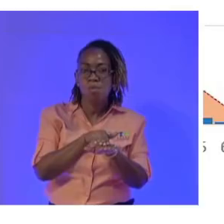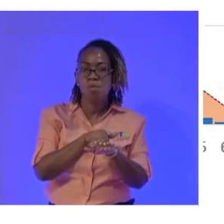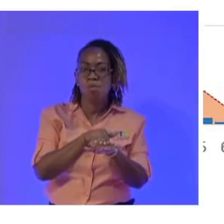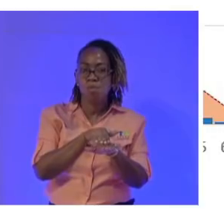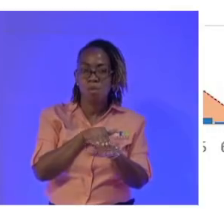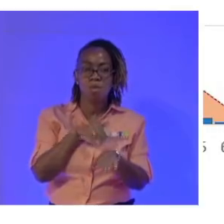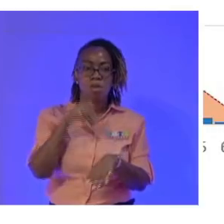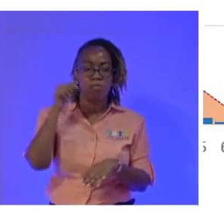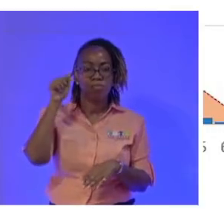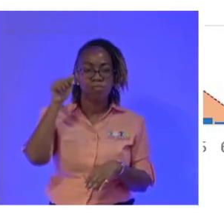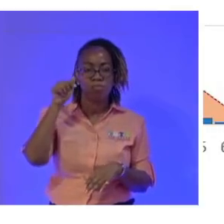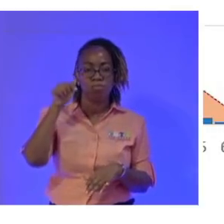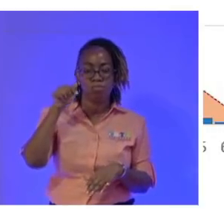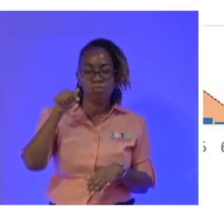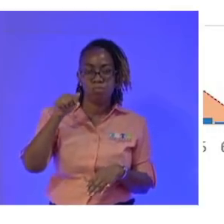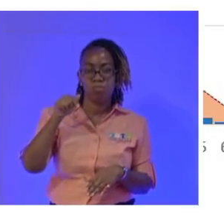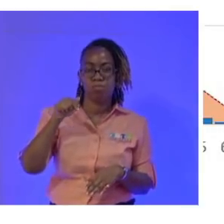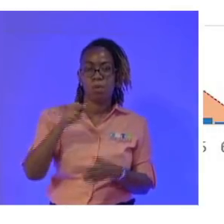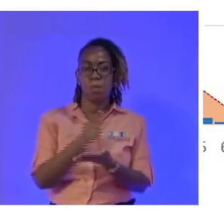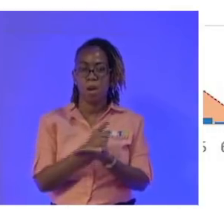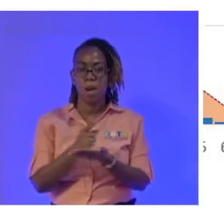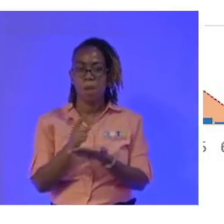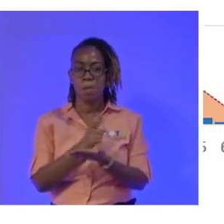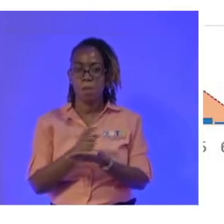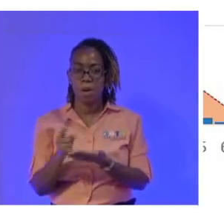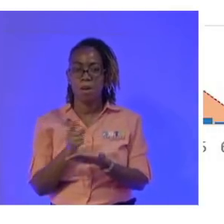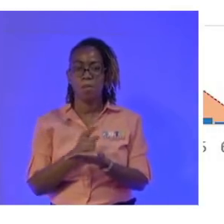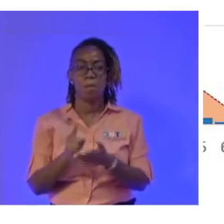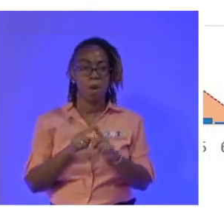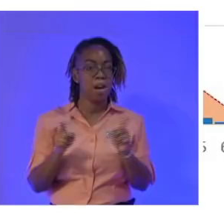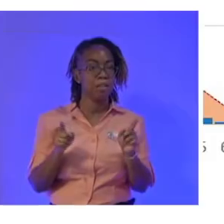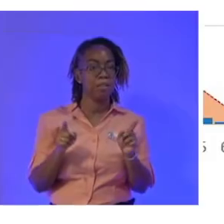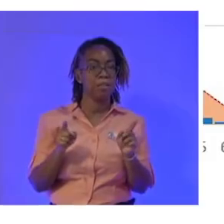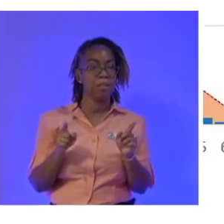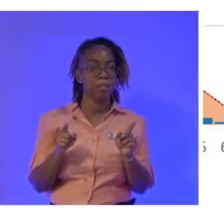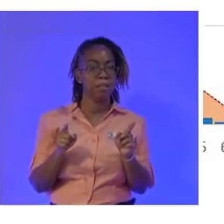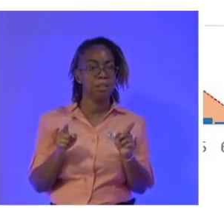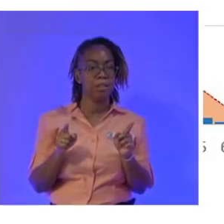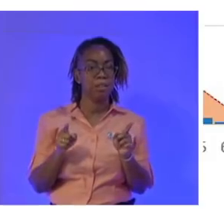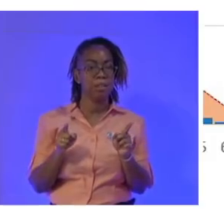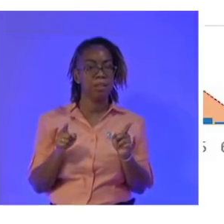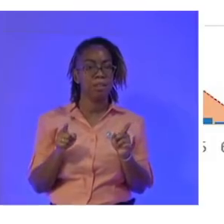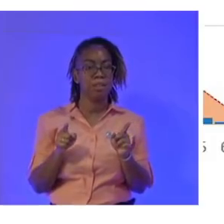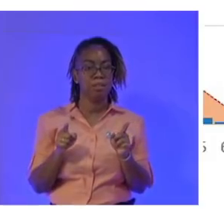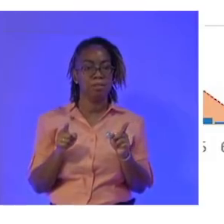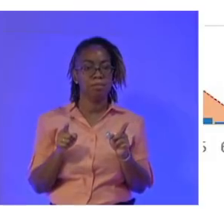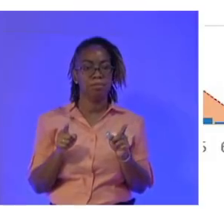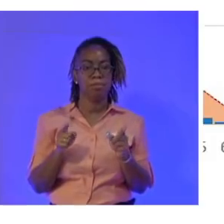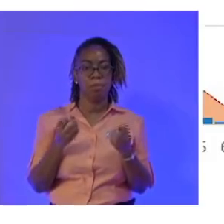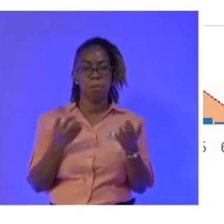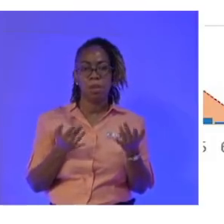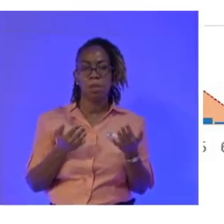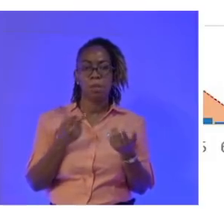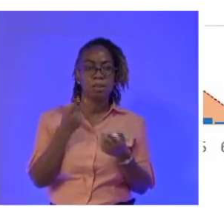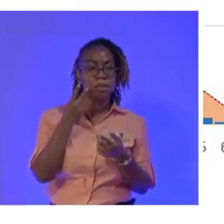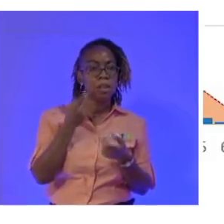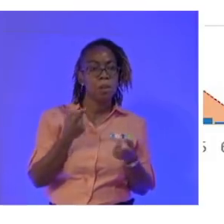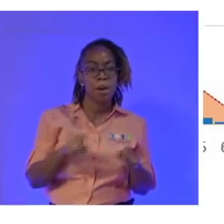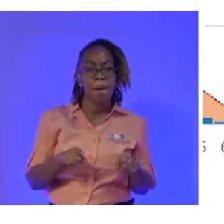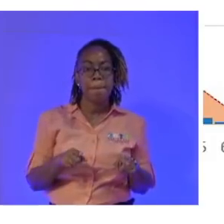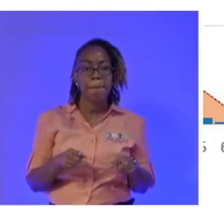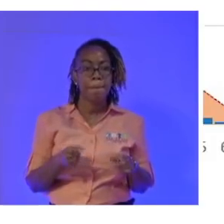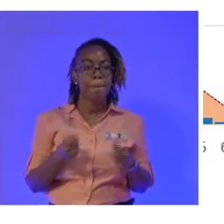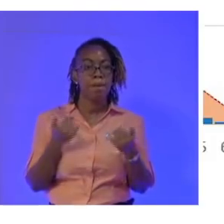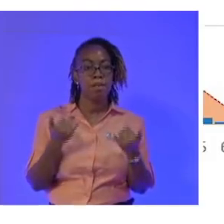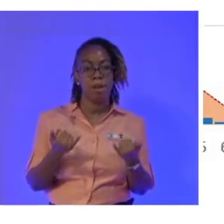trend in the week to week, but we want to juxtapose that against the ongoing looming threat of the introduction